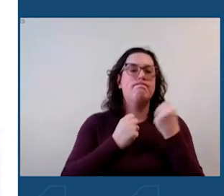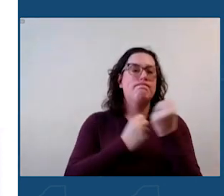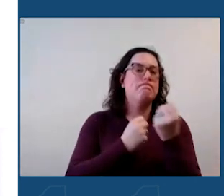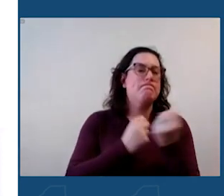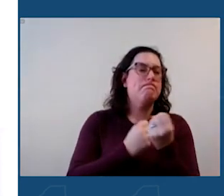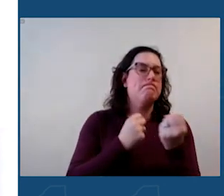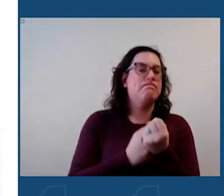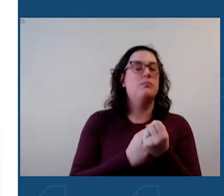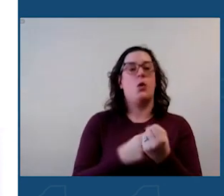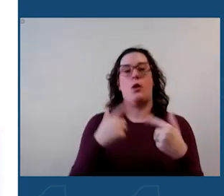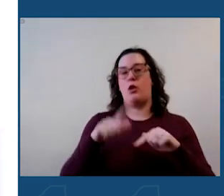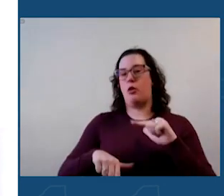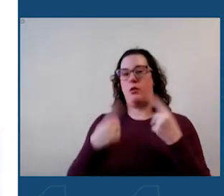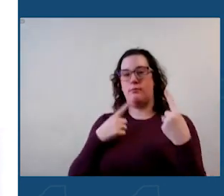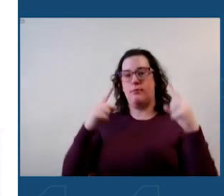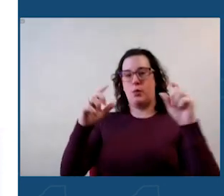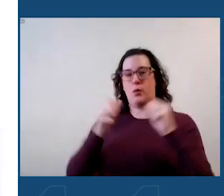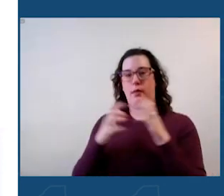would not be here without you.